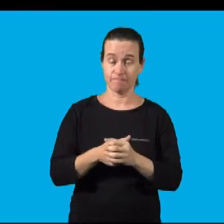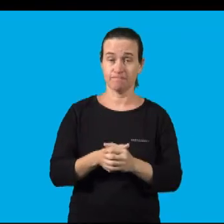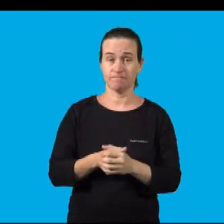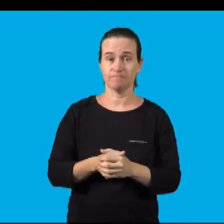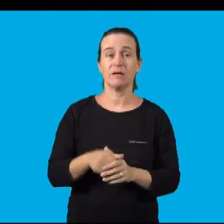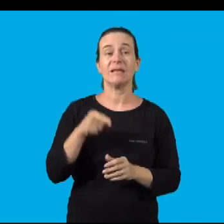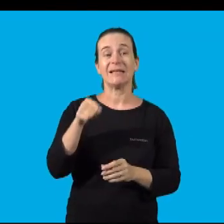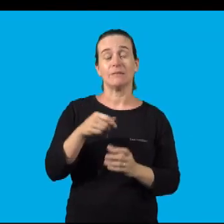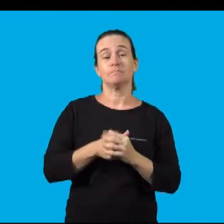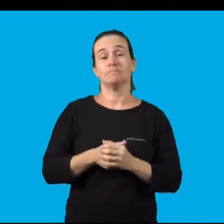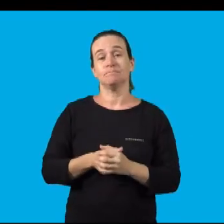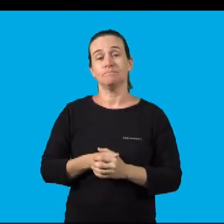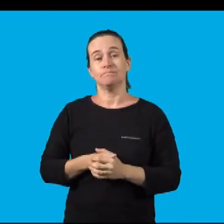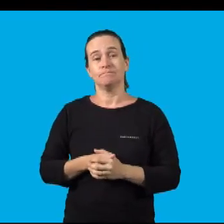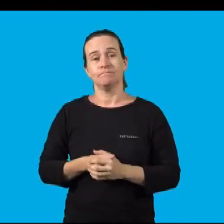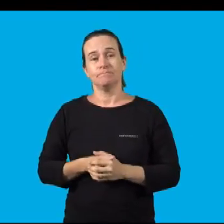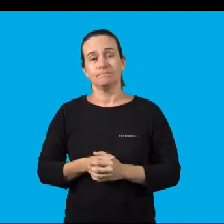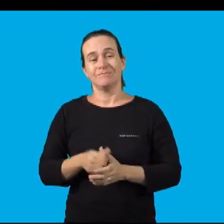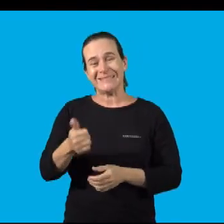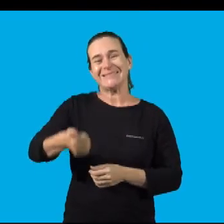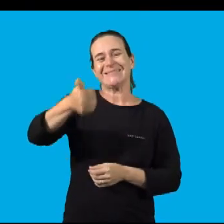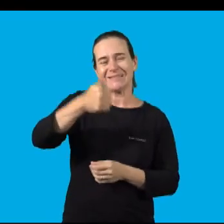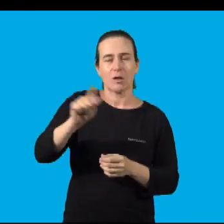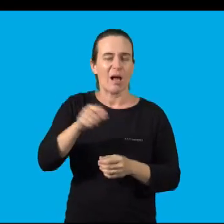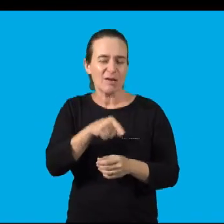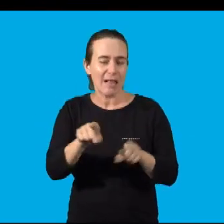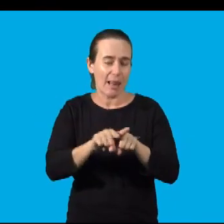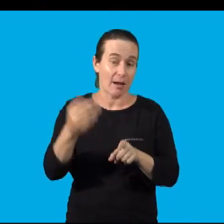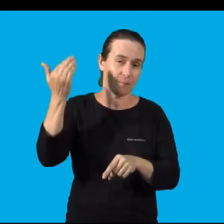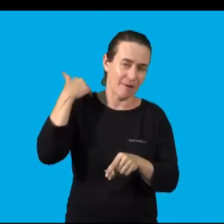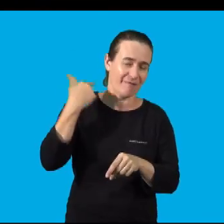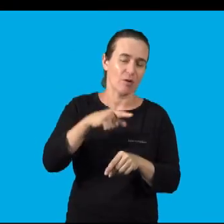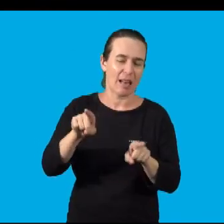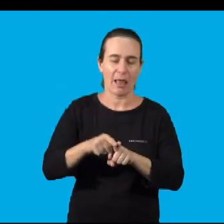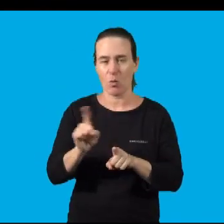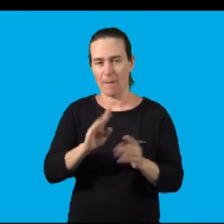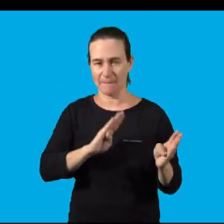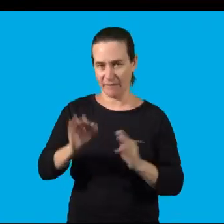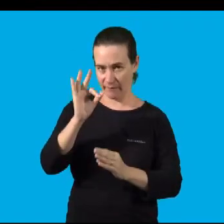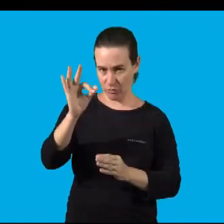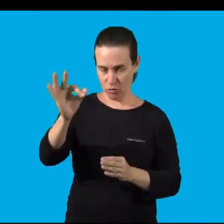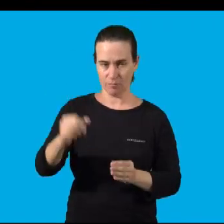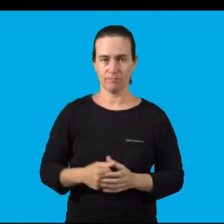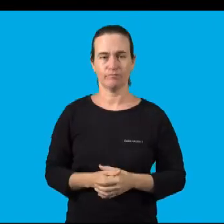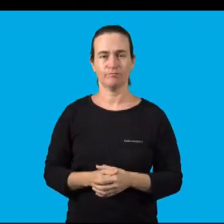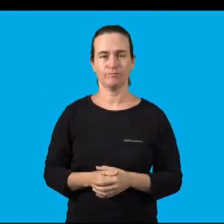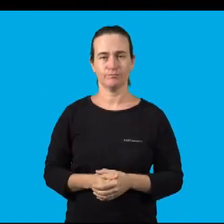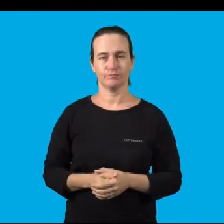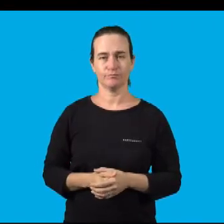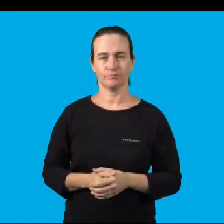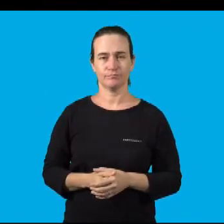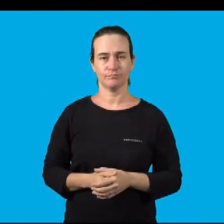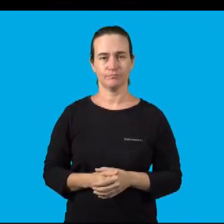as we can see here, and then to look at past behavior and to look at future behavior.